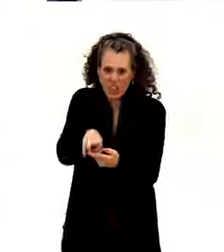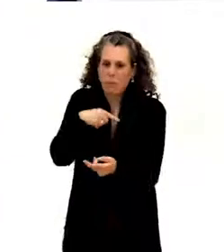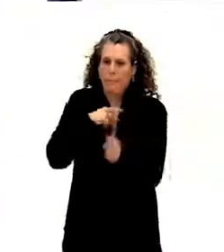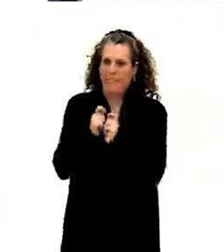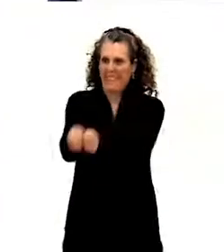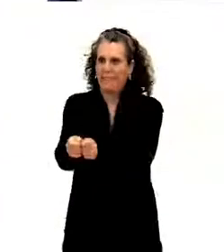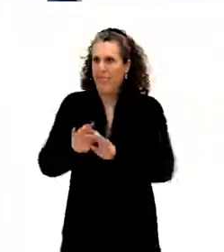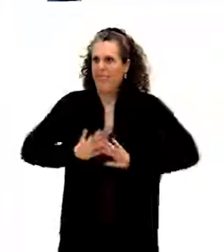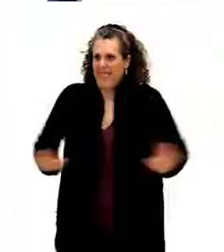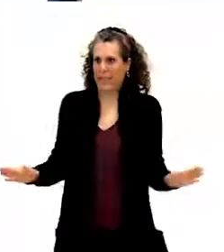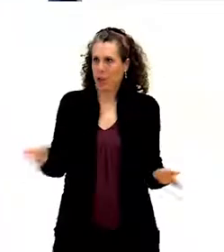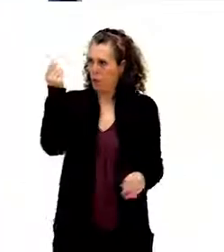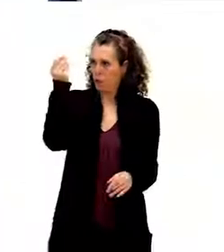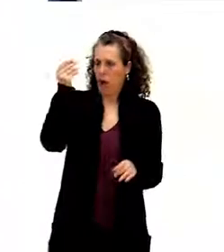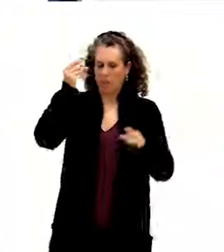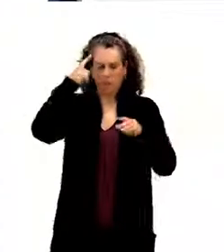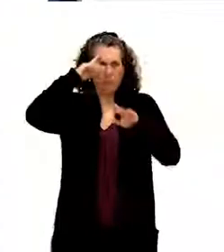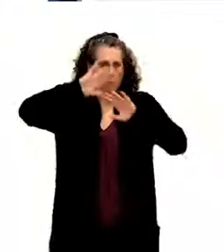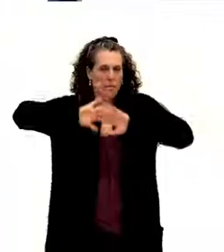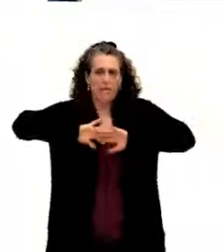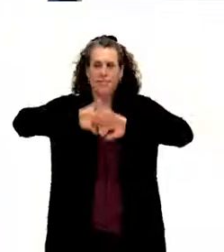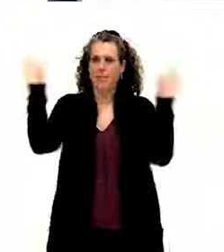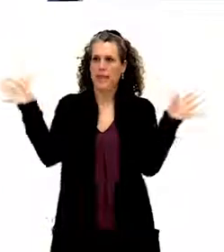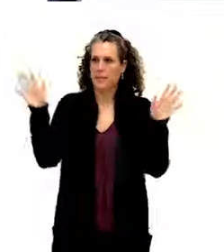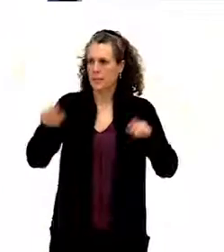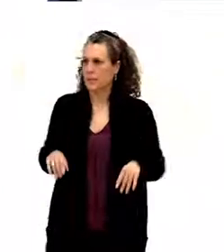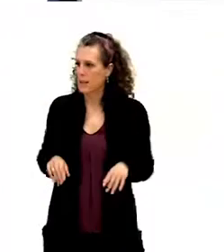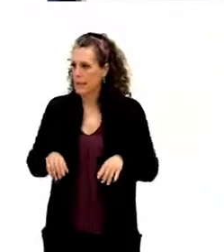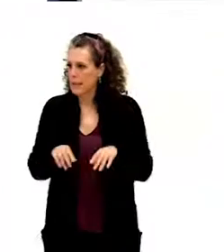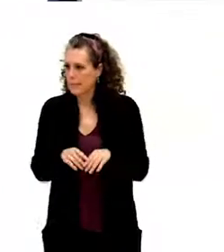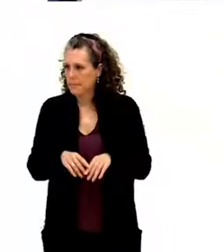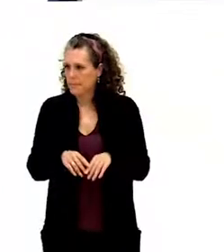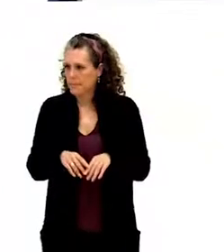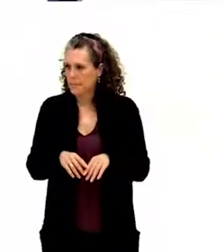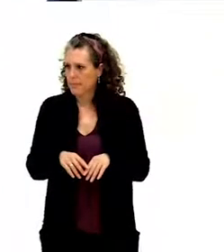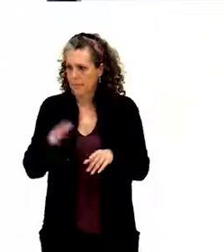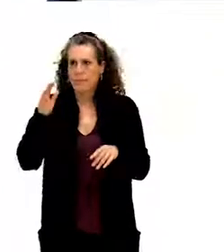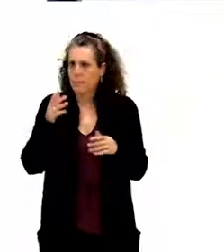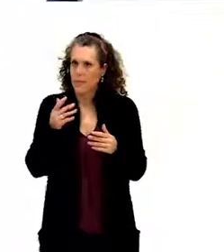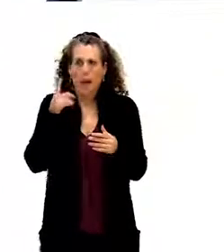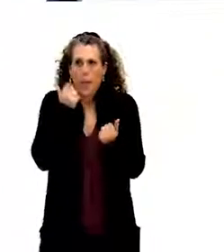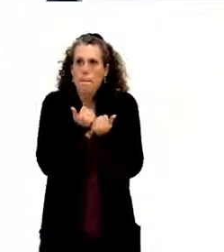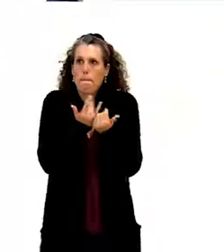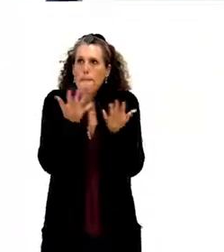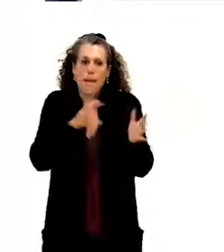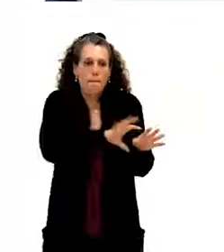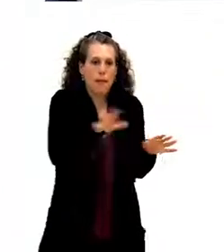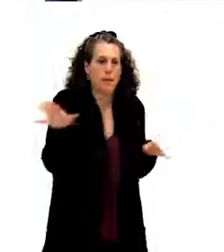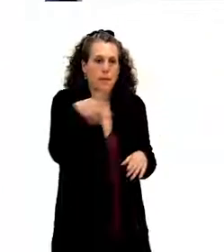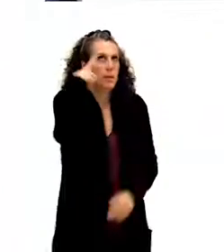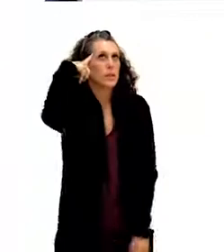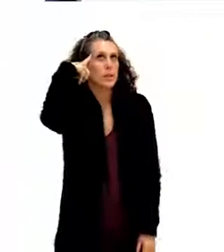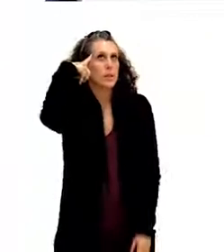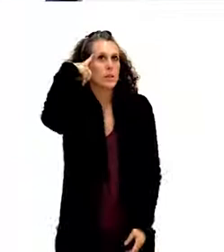the central European states, are, pardon my phrase, addicted to the lowest price. They cannot